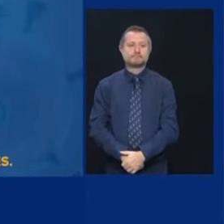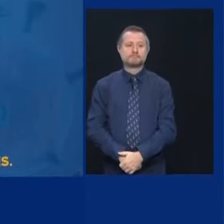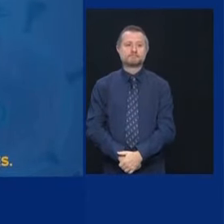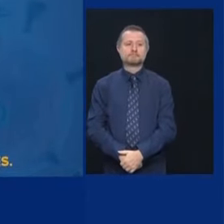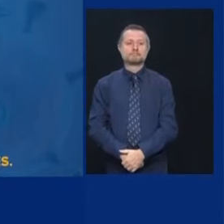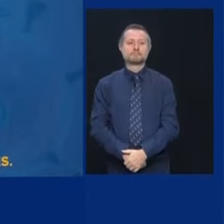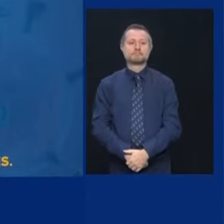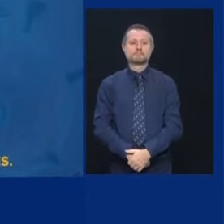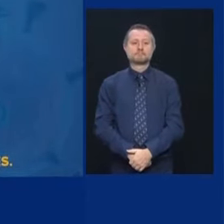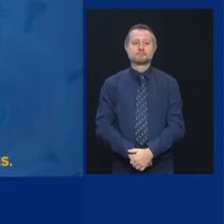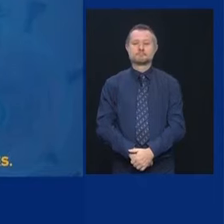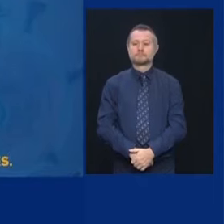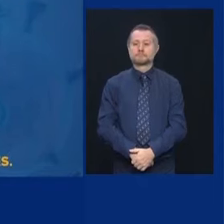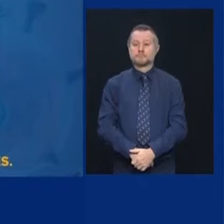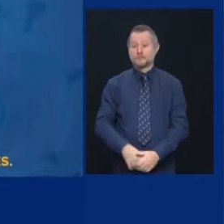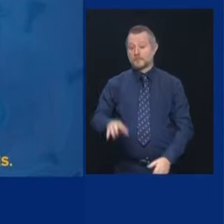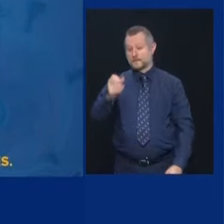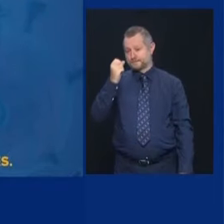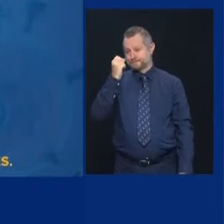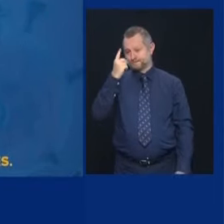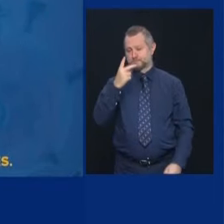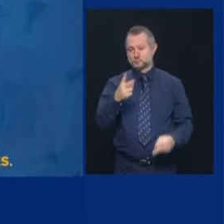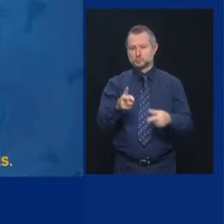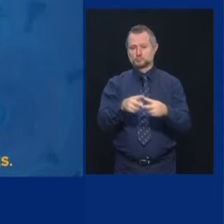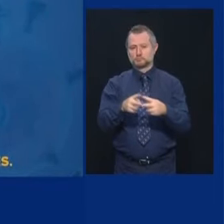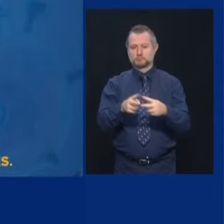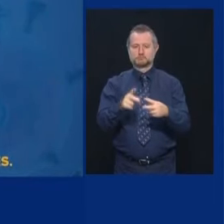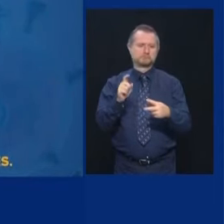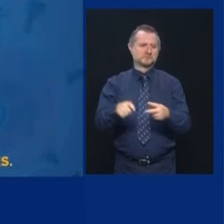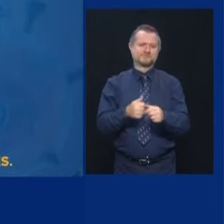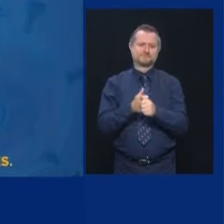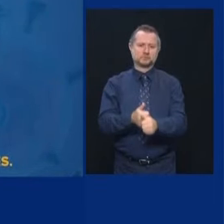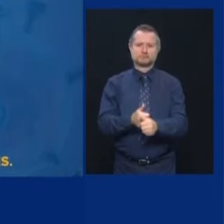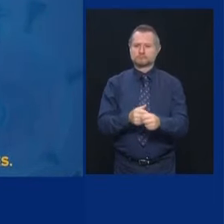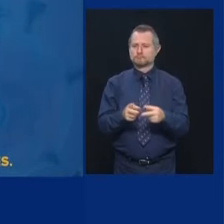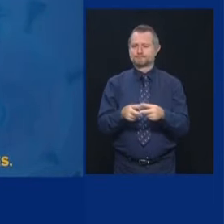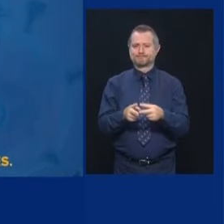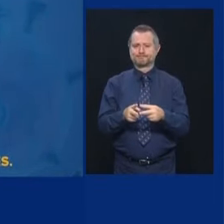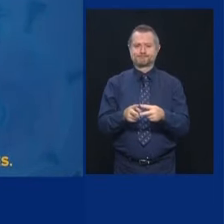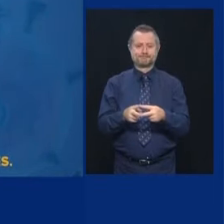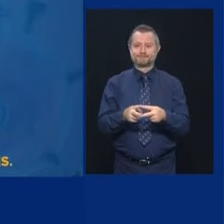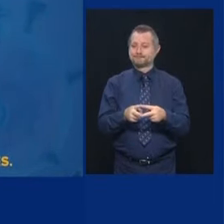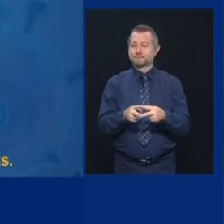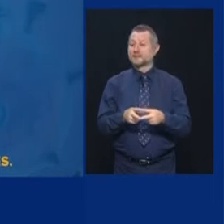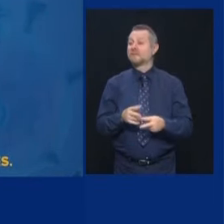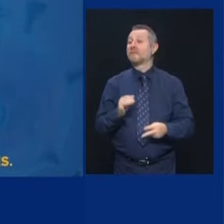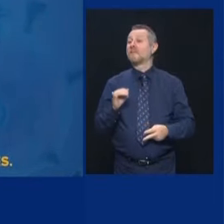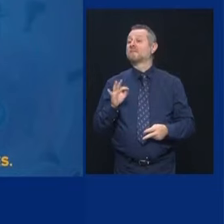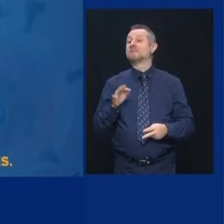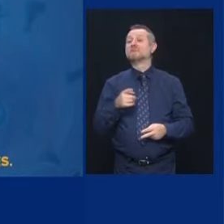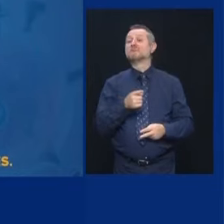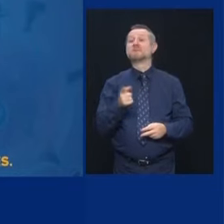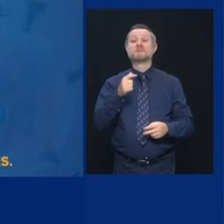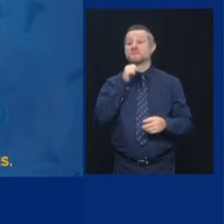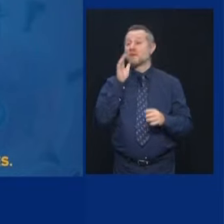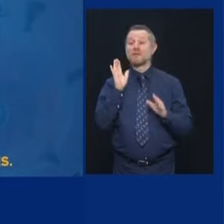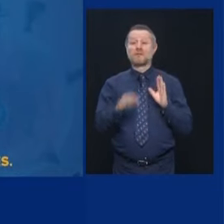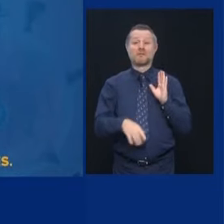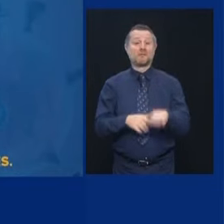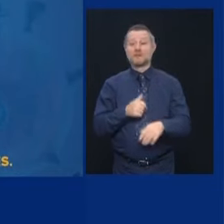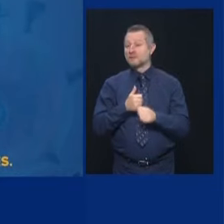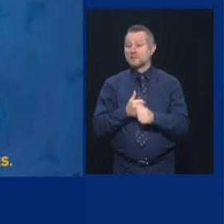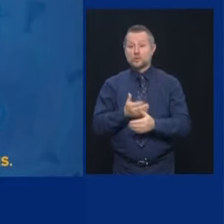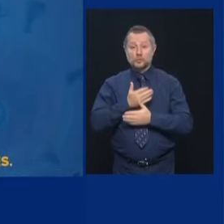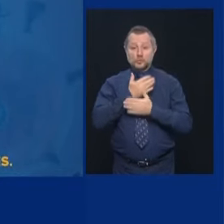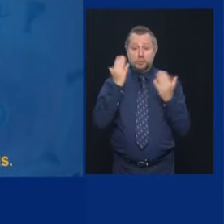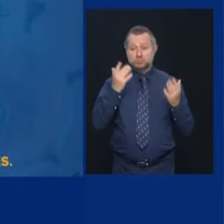But both of those conditions have to be in place. And if I do not have the agreement